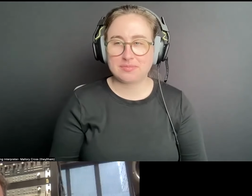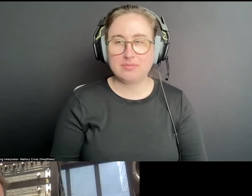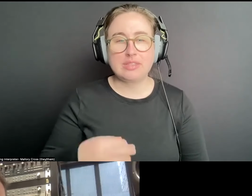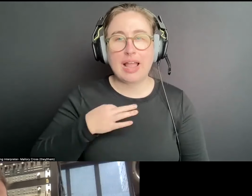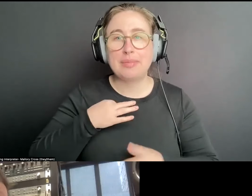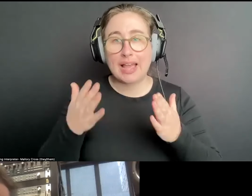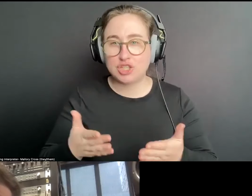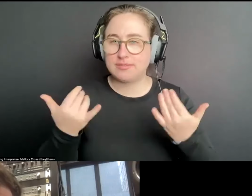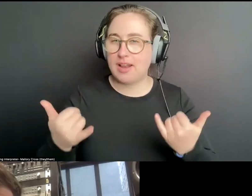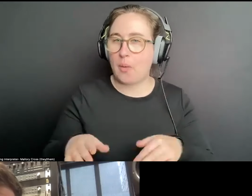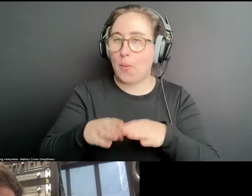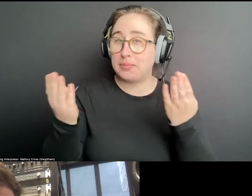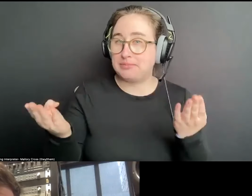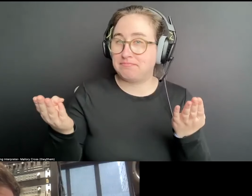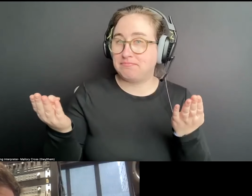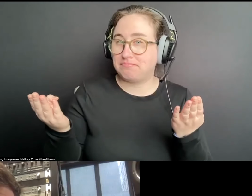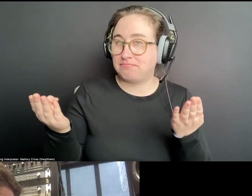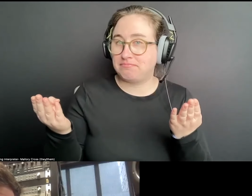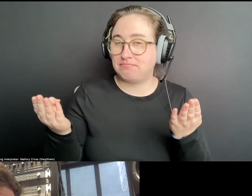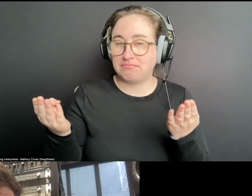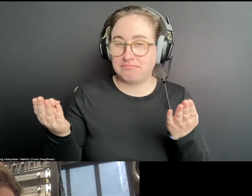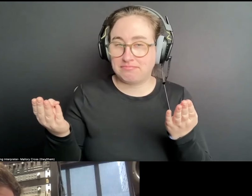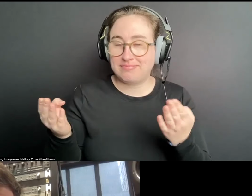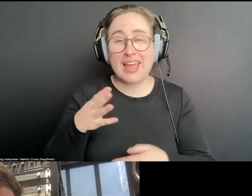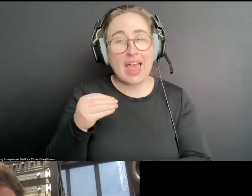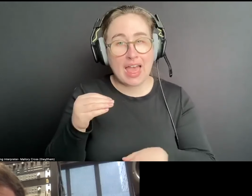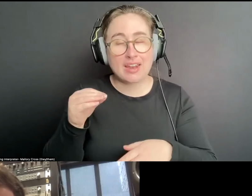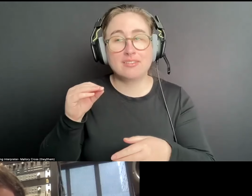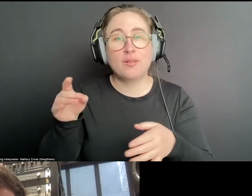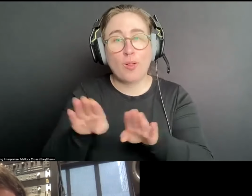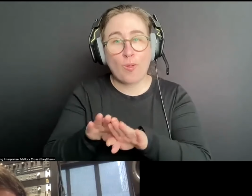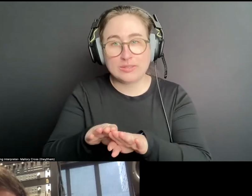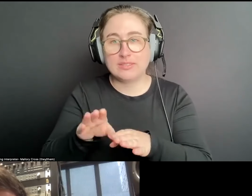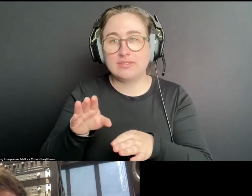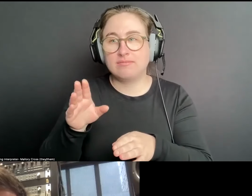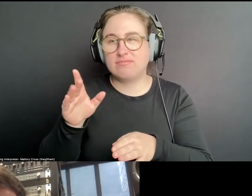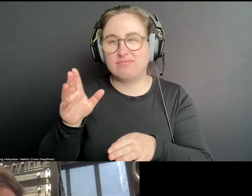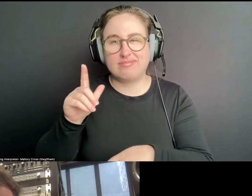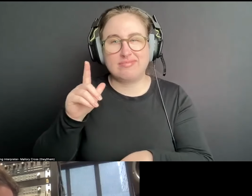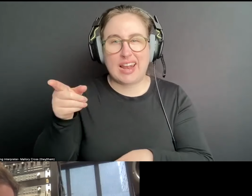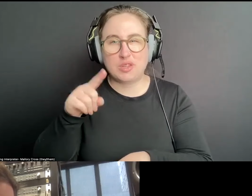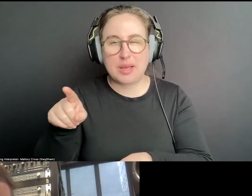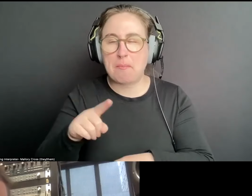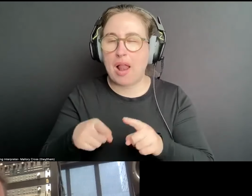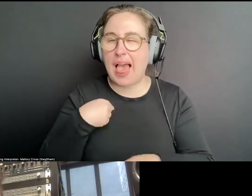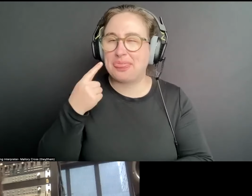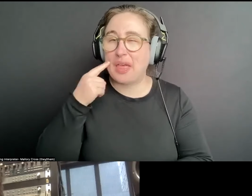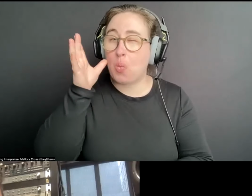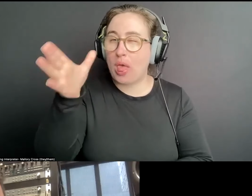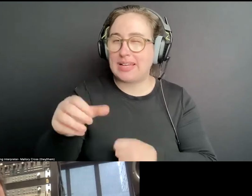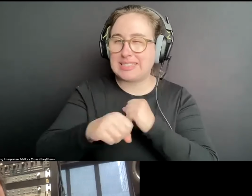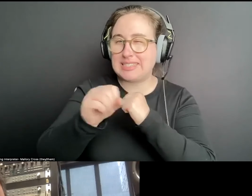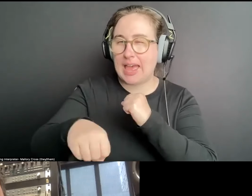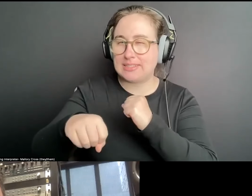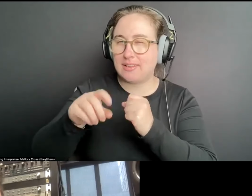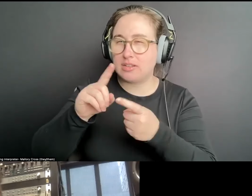Applications are currently open, and they're open through the rest of this week, though I think I'm gonna extend them into next week. So if anyone